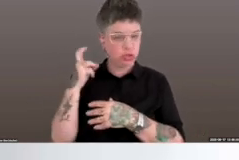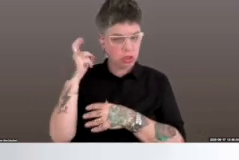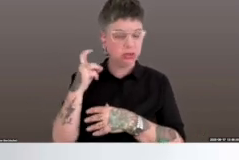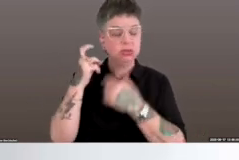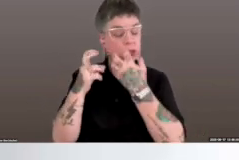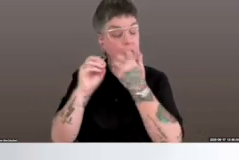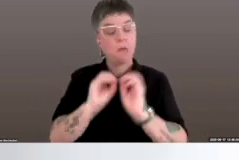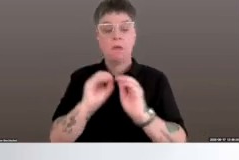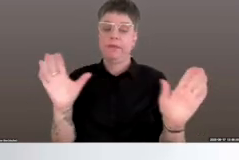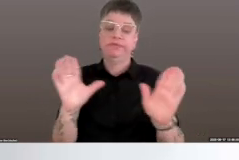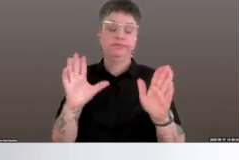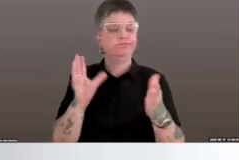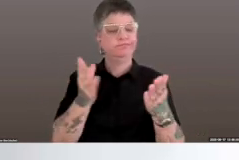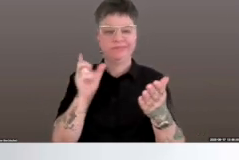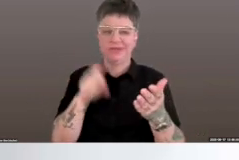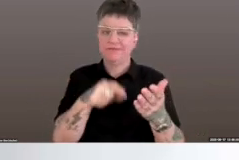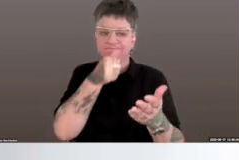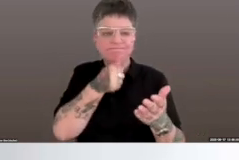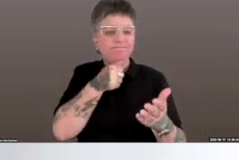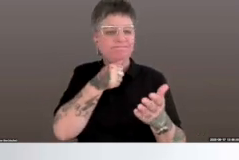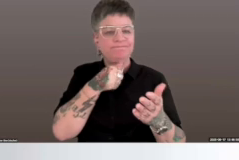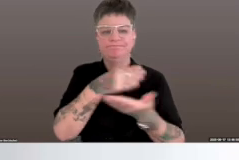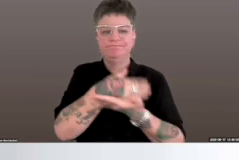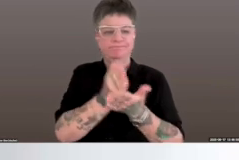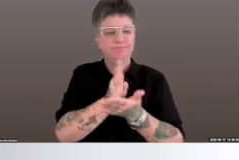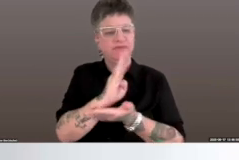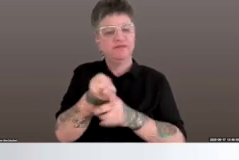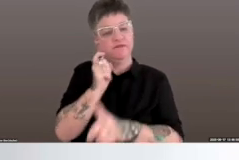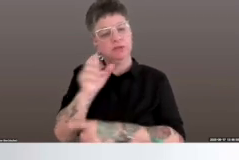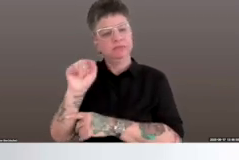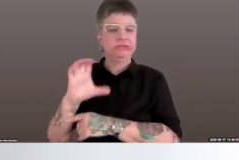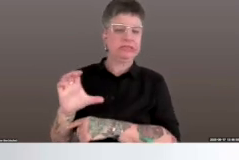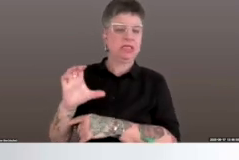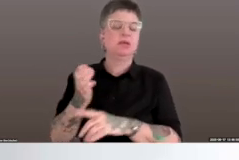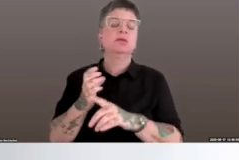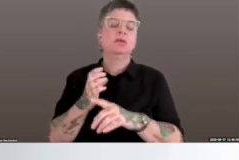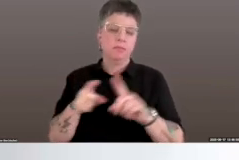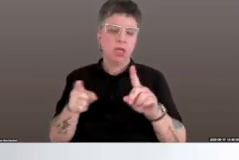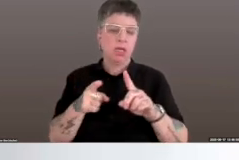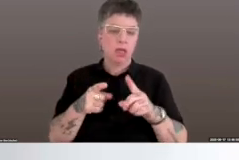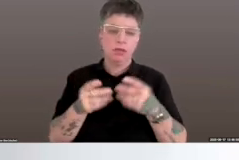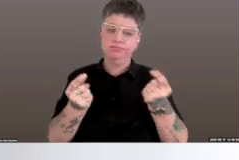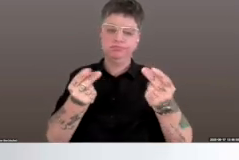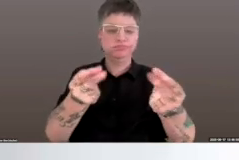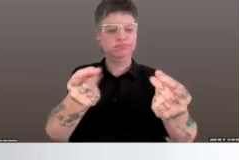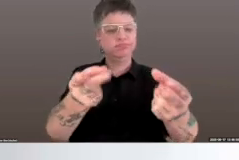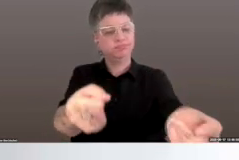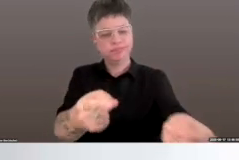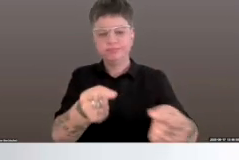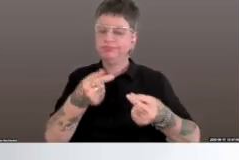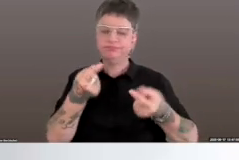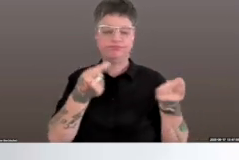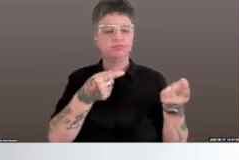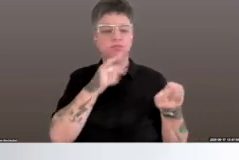have to deal with the budget that you're given by Sacramento, but to the greatest extent possible, just accelerating that turnover of